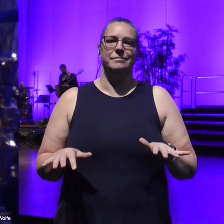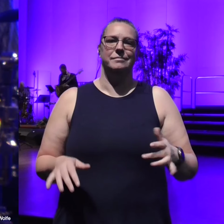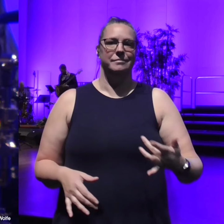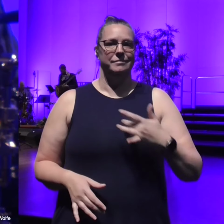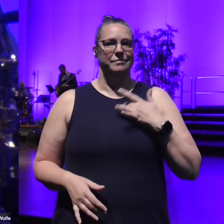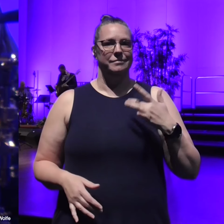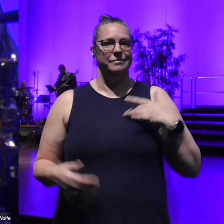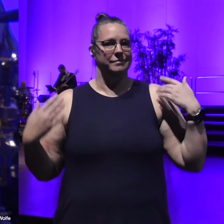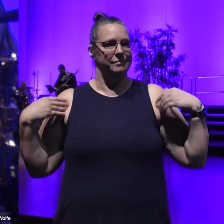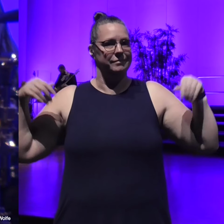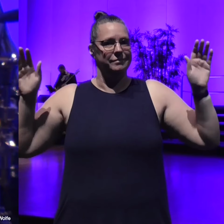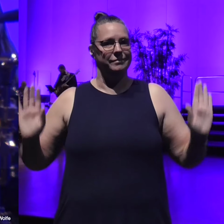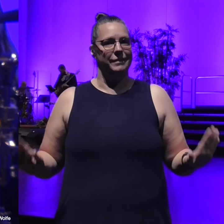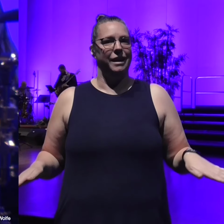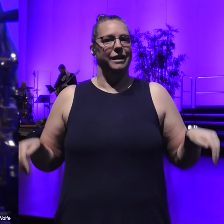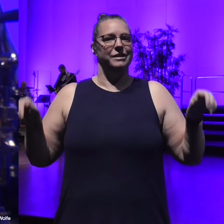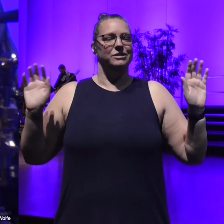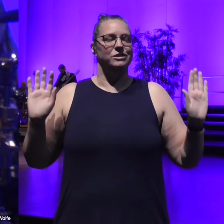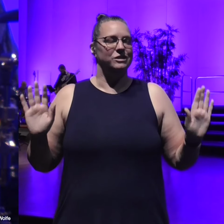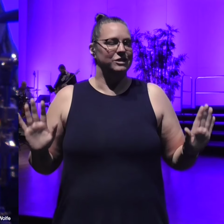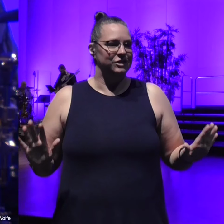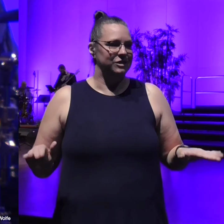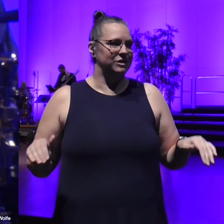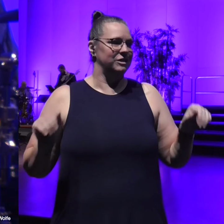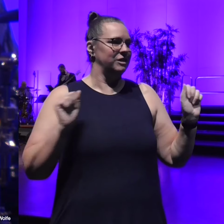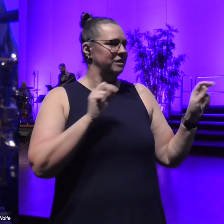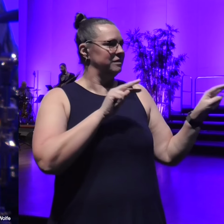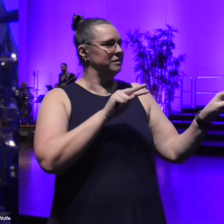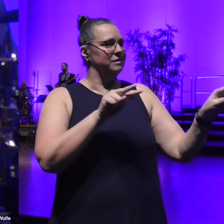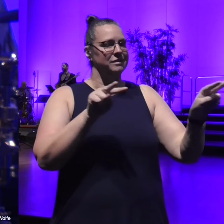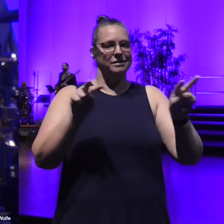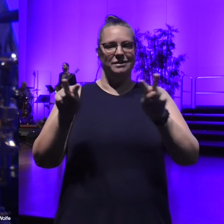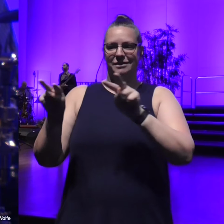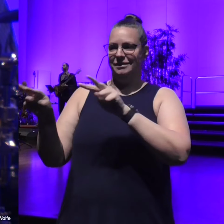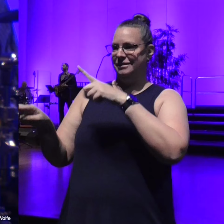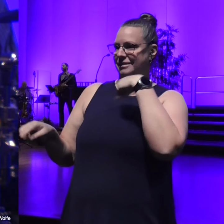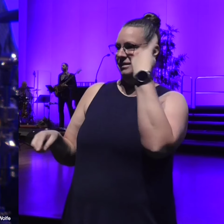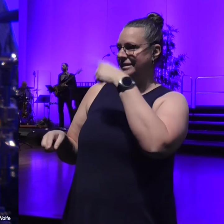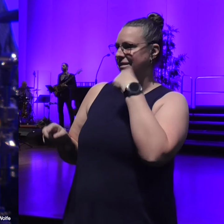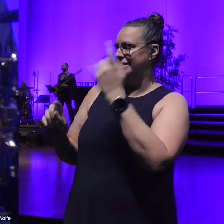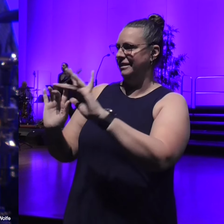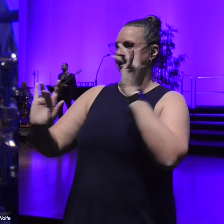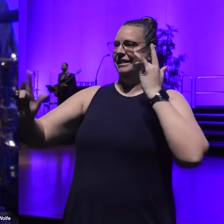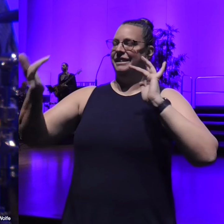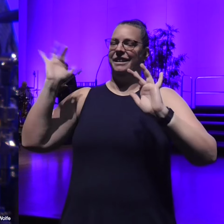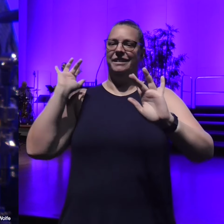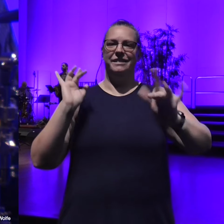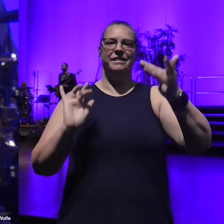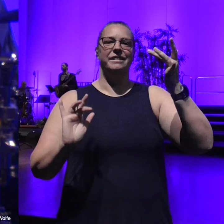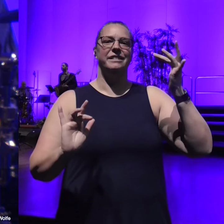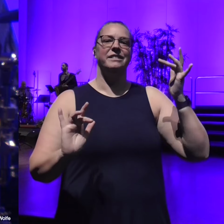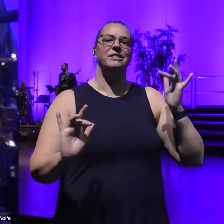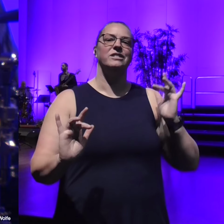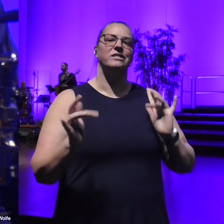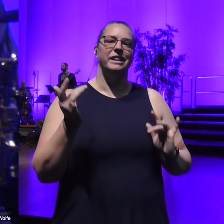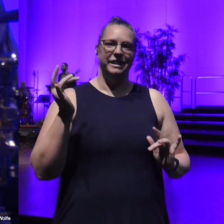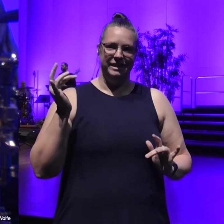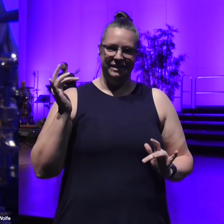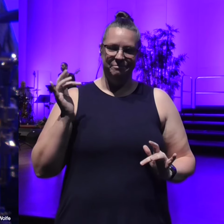grace. I can hear the brush of angel wings. I see glory on